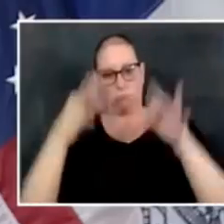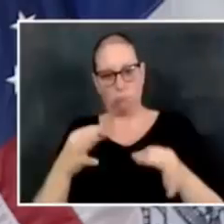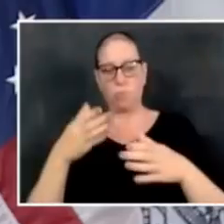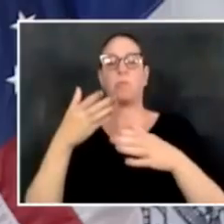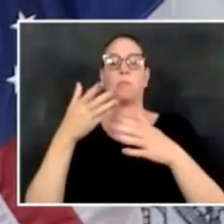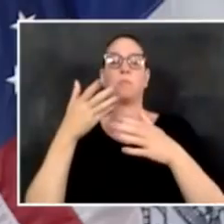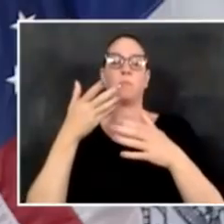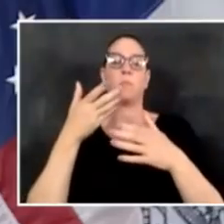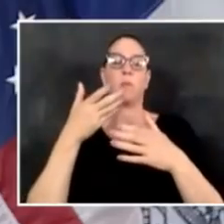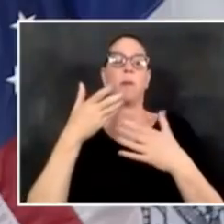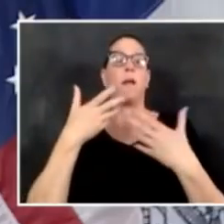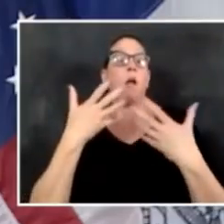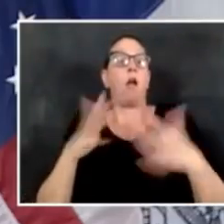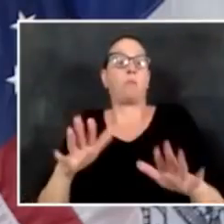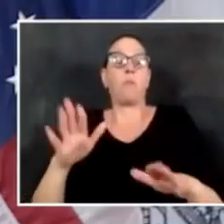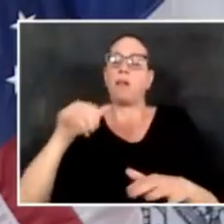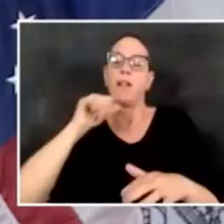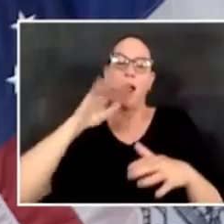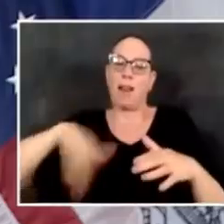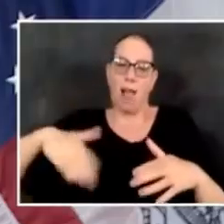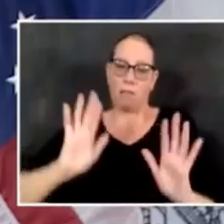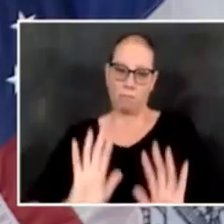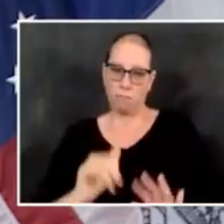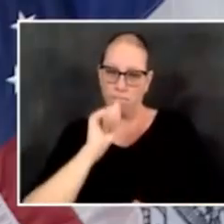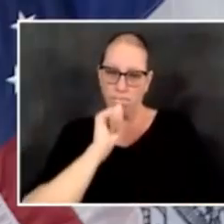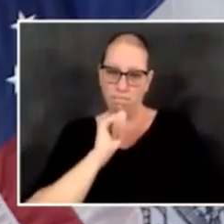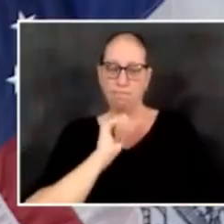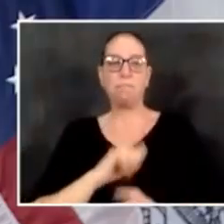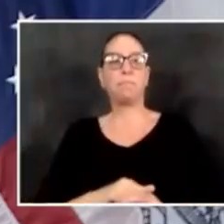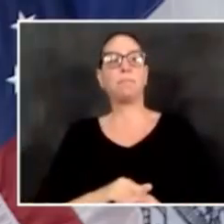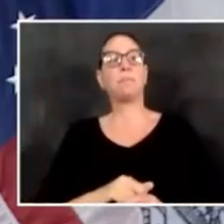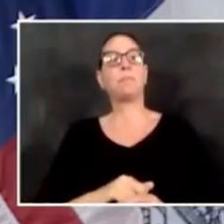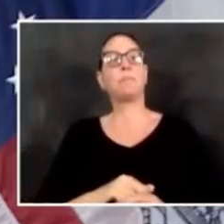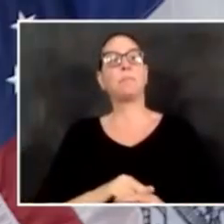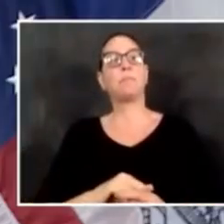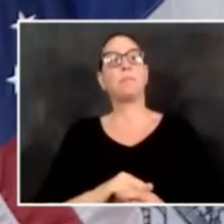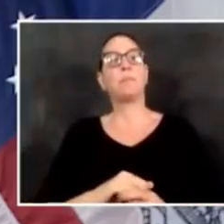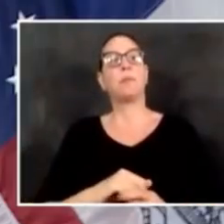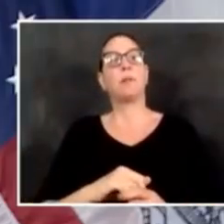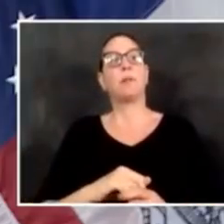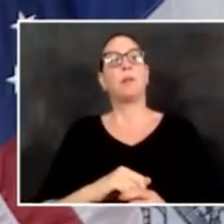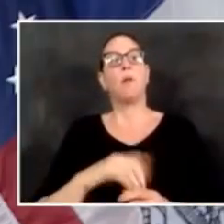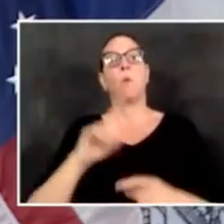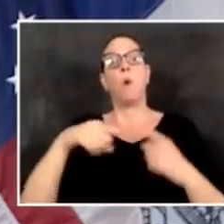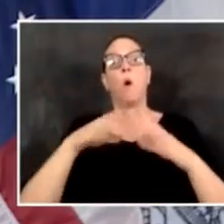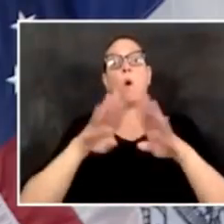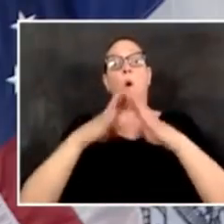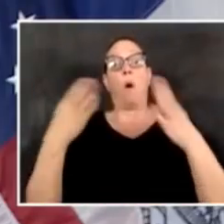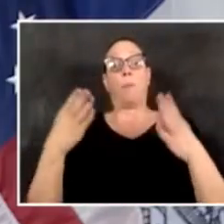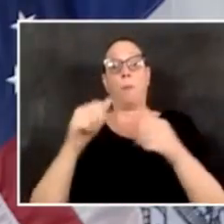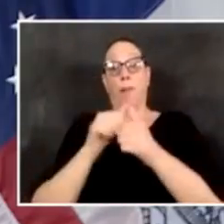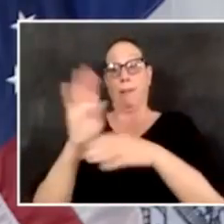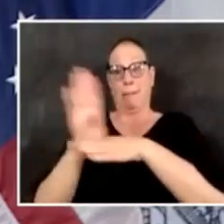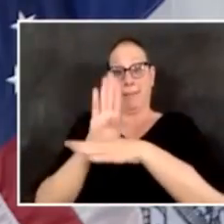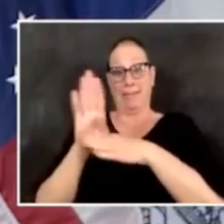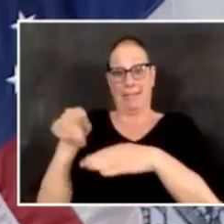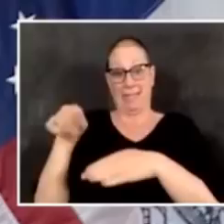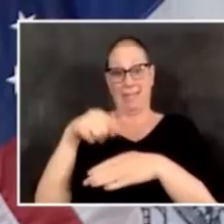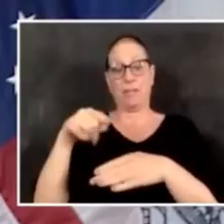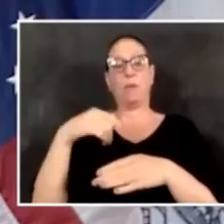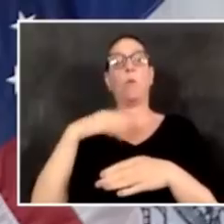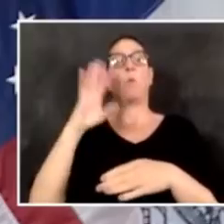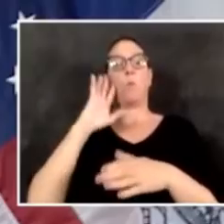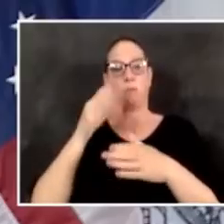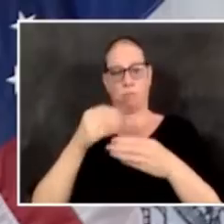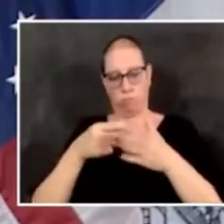restart of small business, unquestionably, it will be a necessary piece of it. For small businesses that will have a tougher